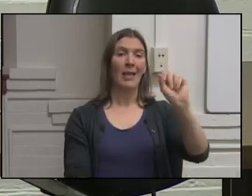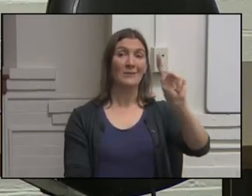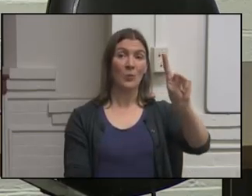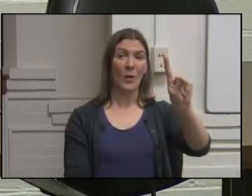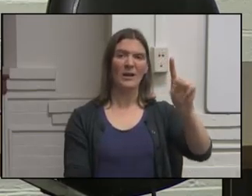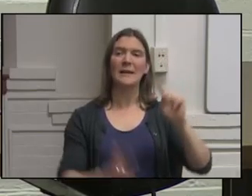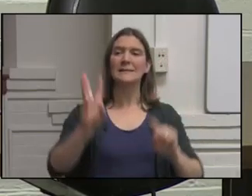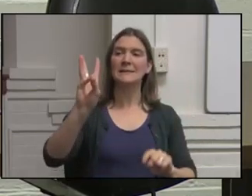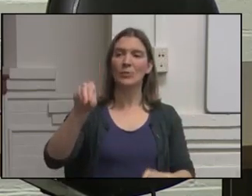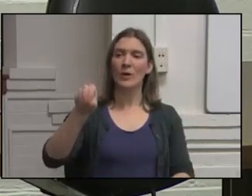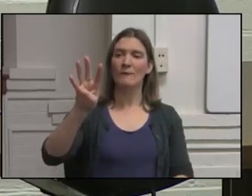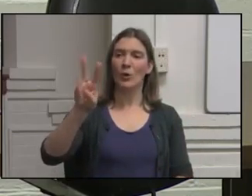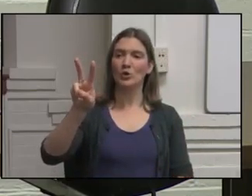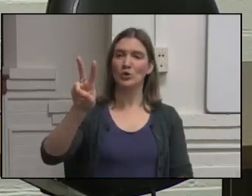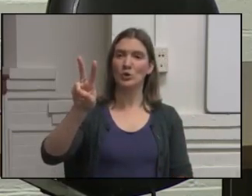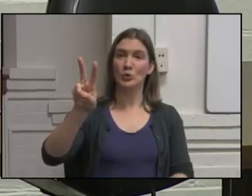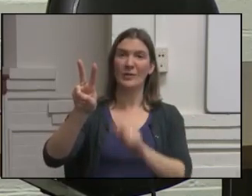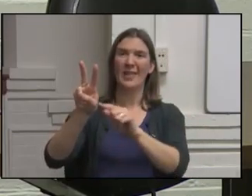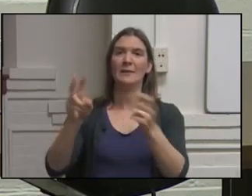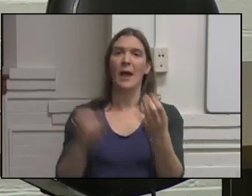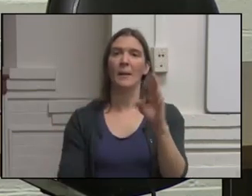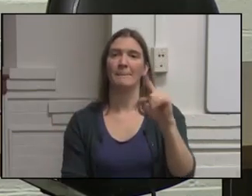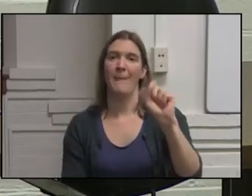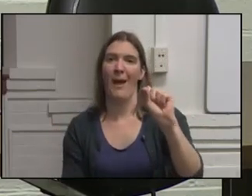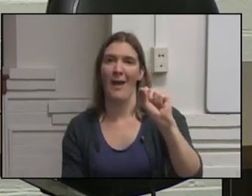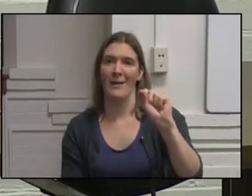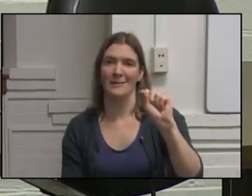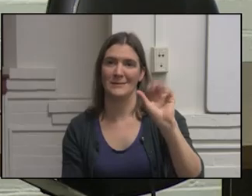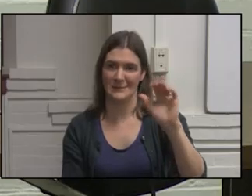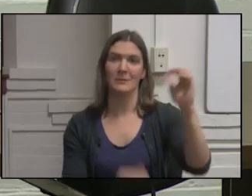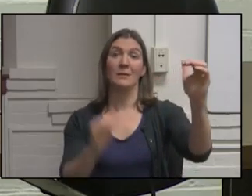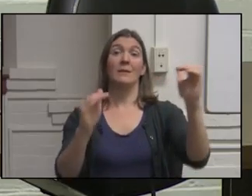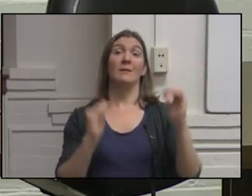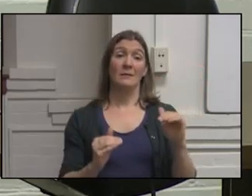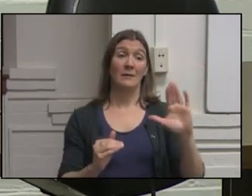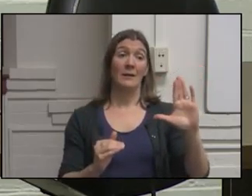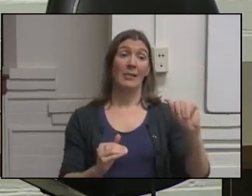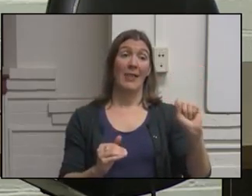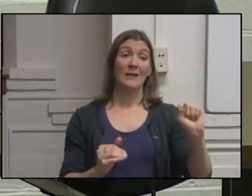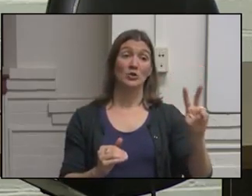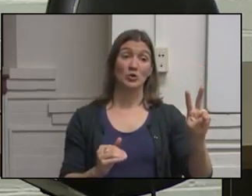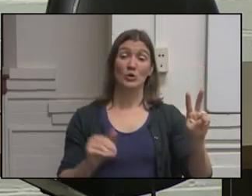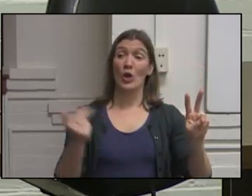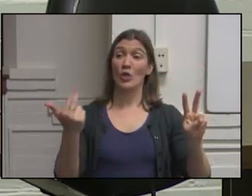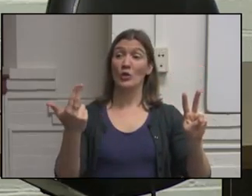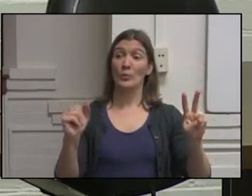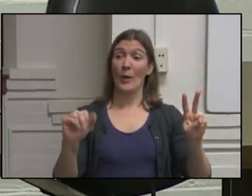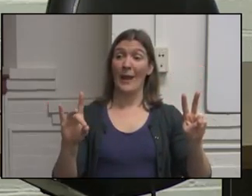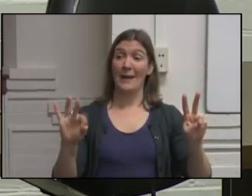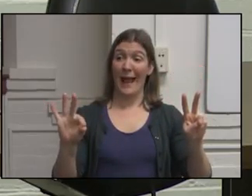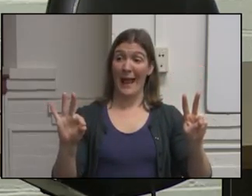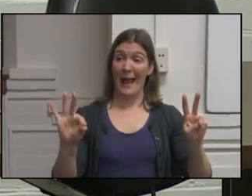says 6.42. That's actually the miles of class 1 road. Class 2 is